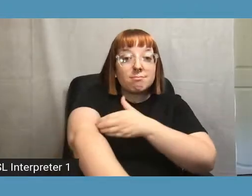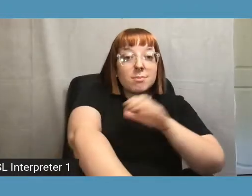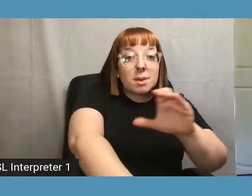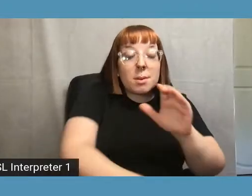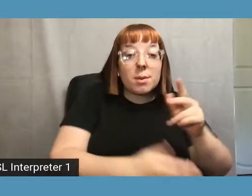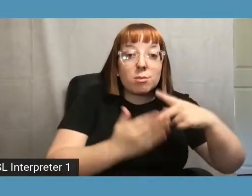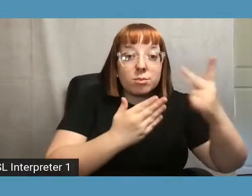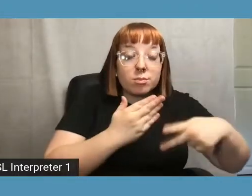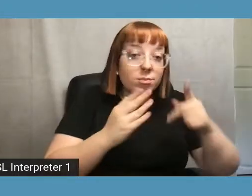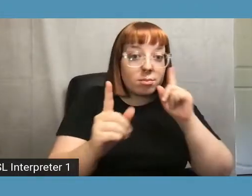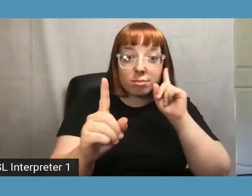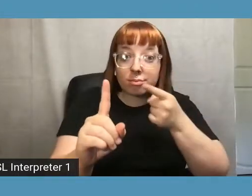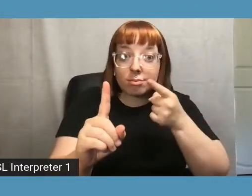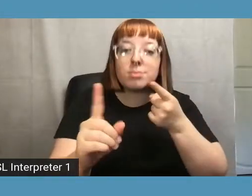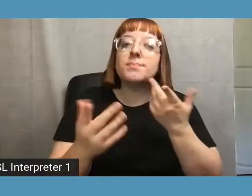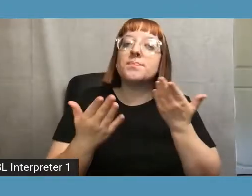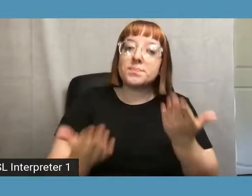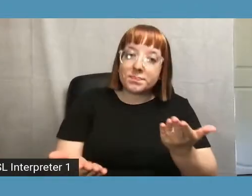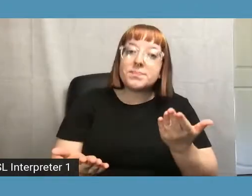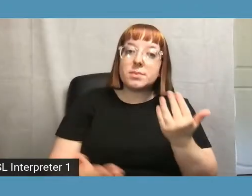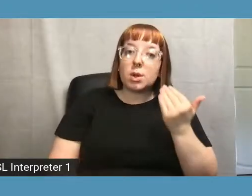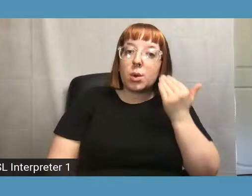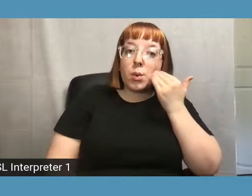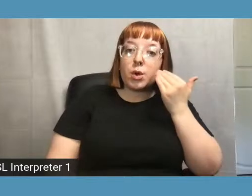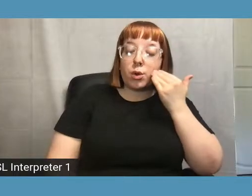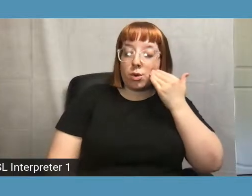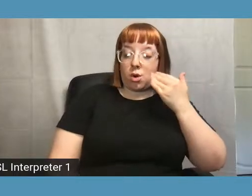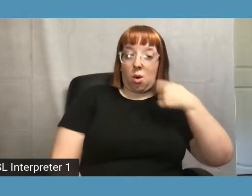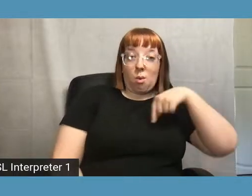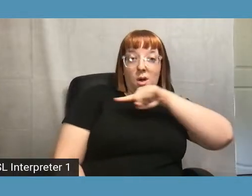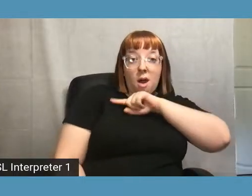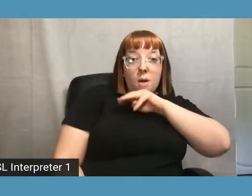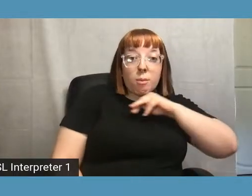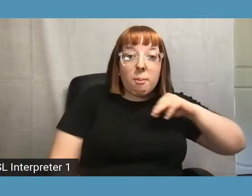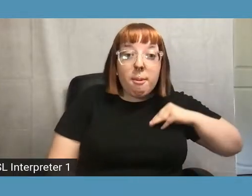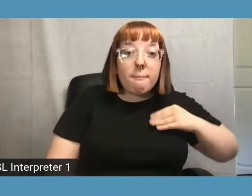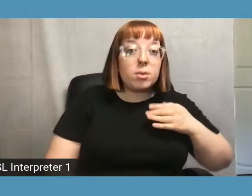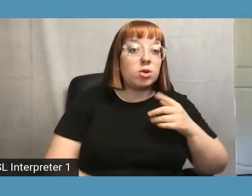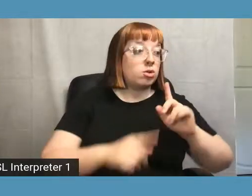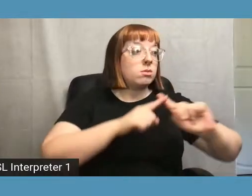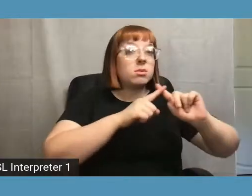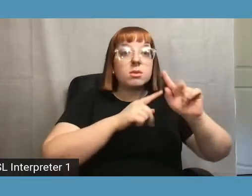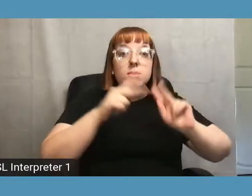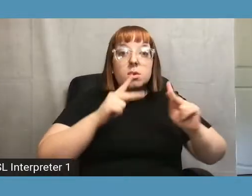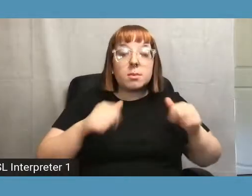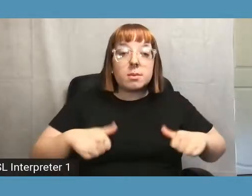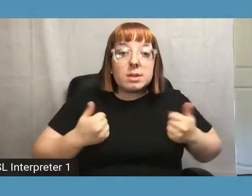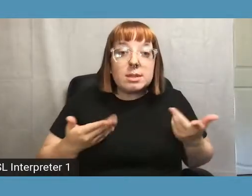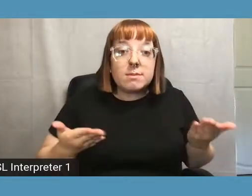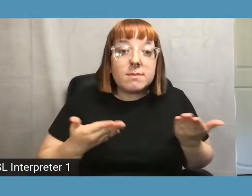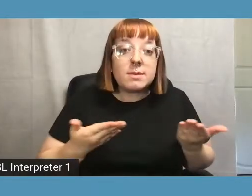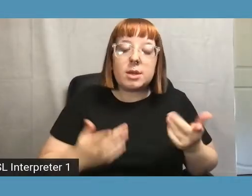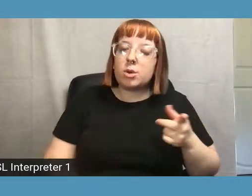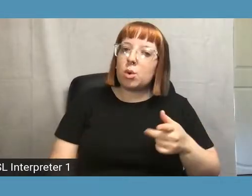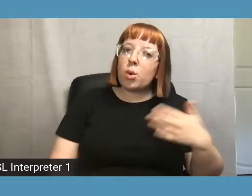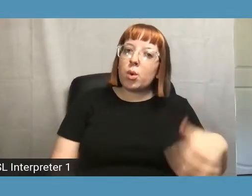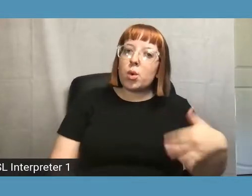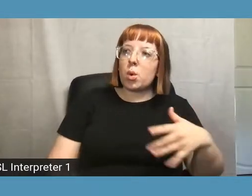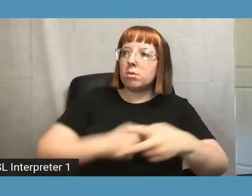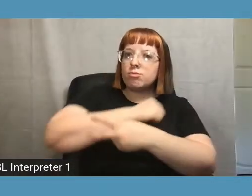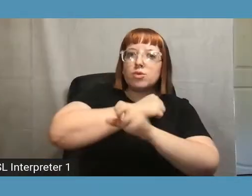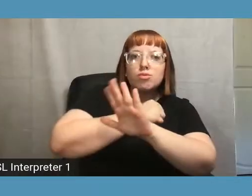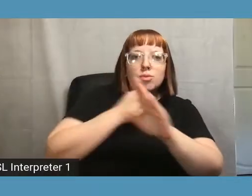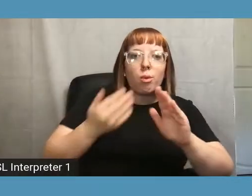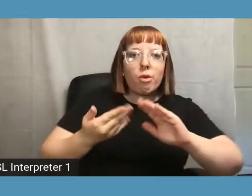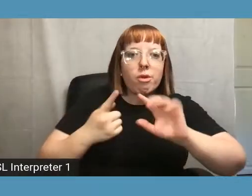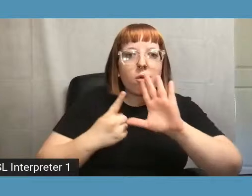recognize that our organizations and those of our members were founded within a colonizing society, which perpetuated the exclusions and erasures of many